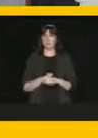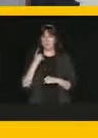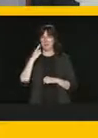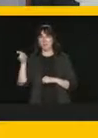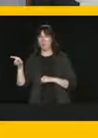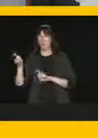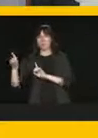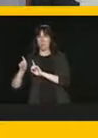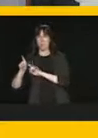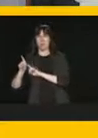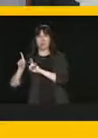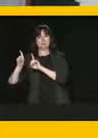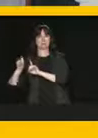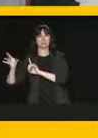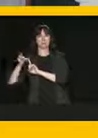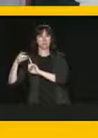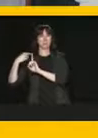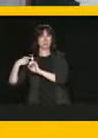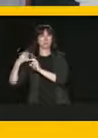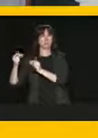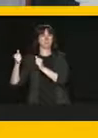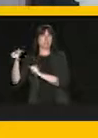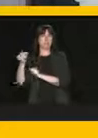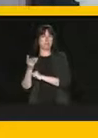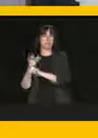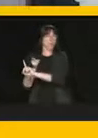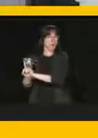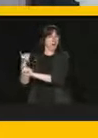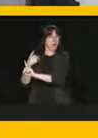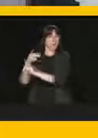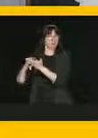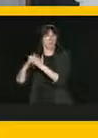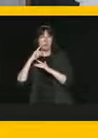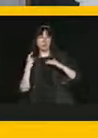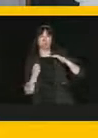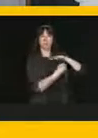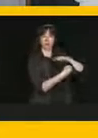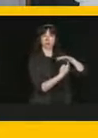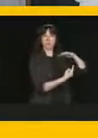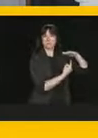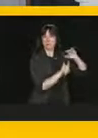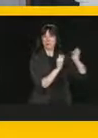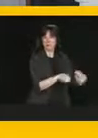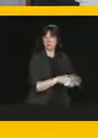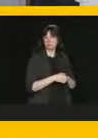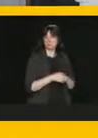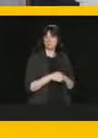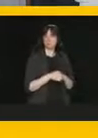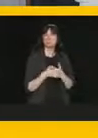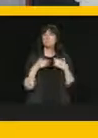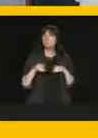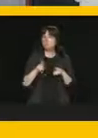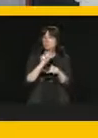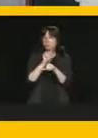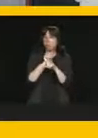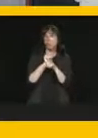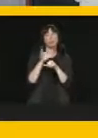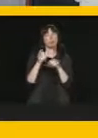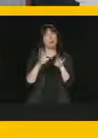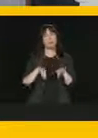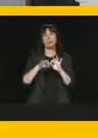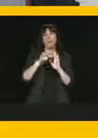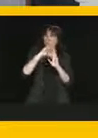test positive, you'll be notified quickly so you can isolate. At work, there will also need to be specific measures